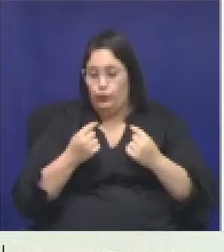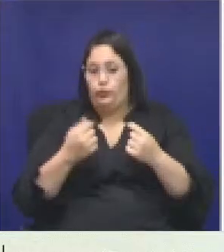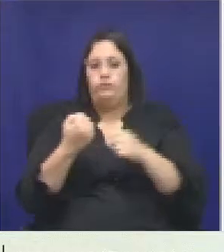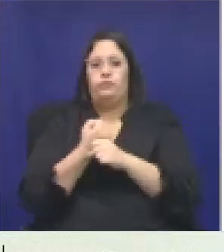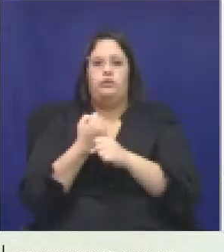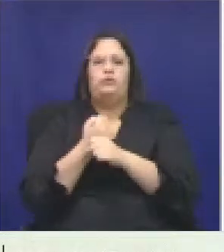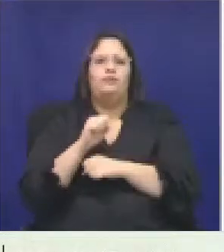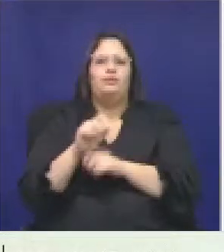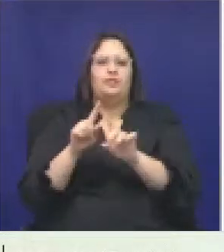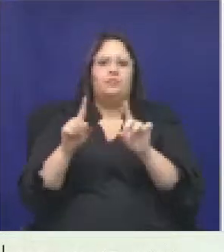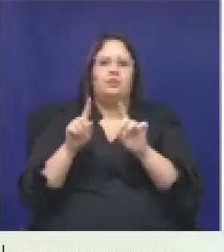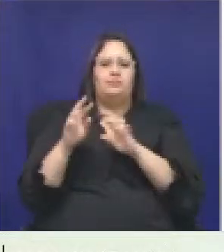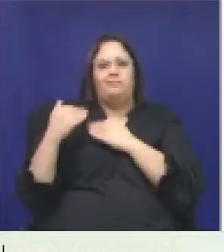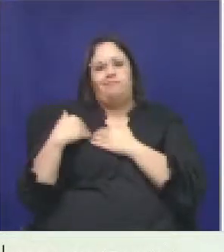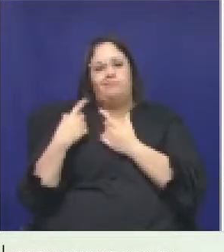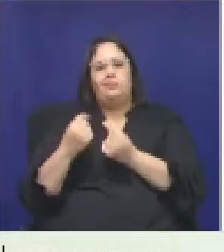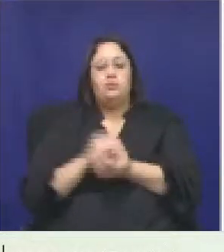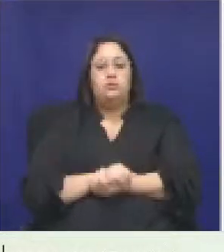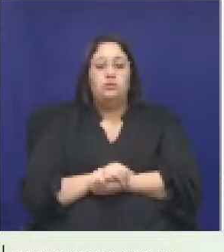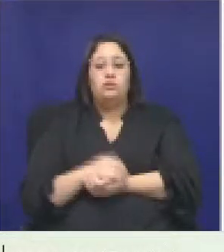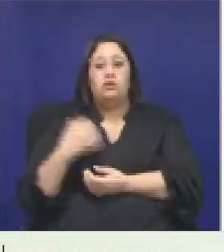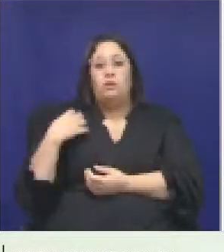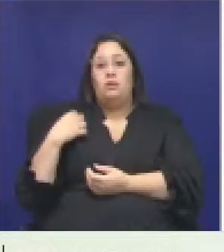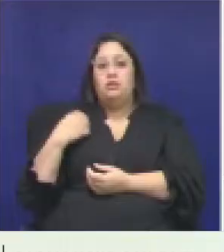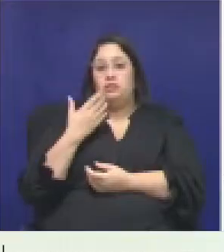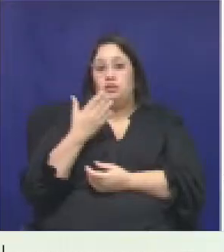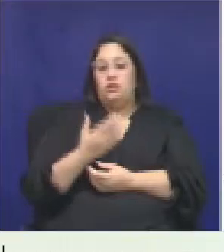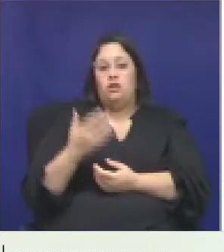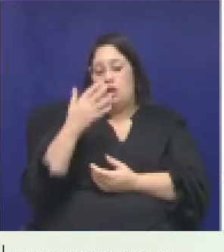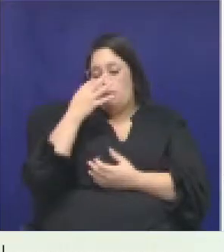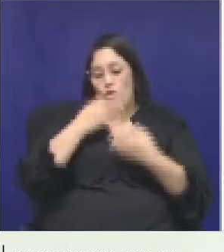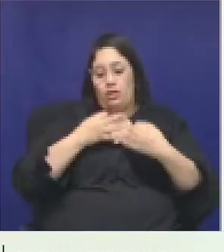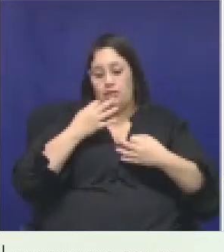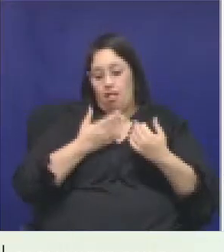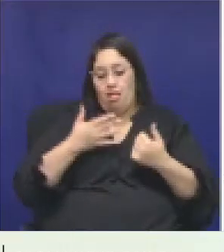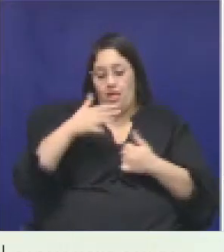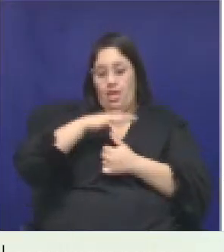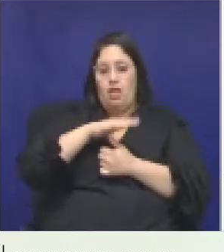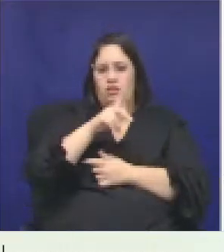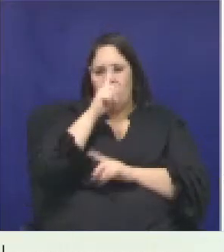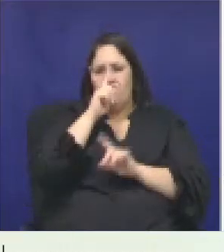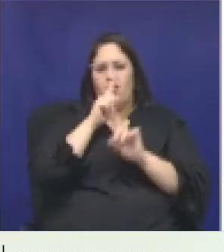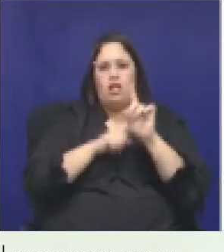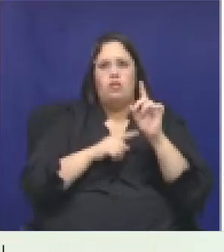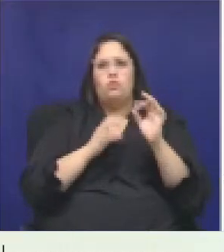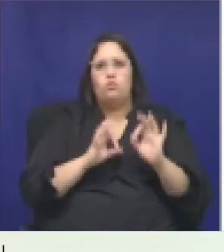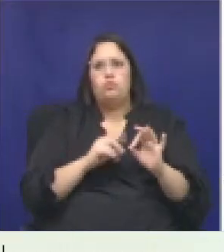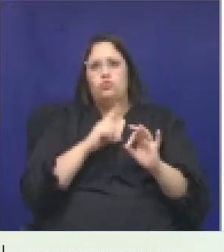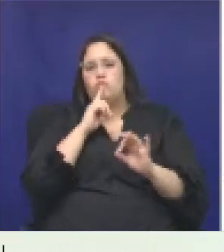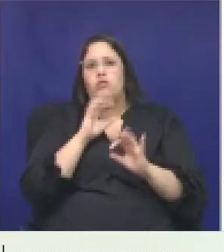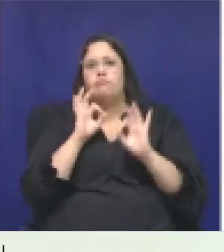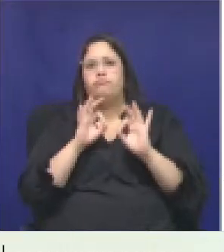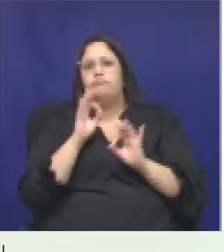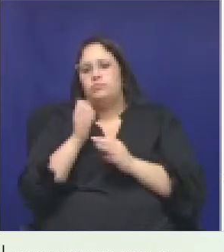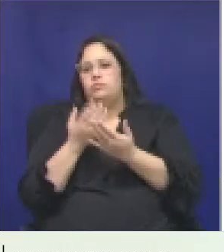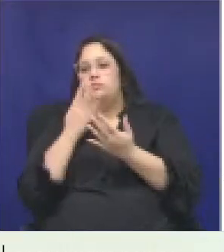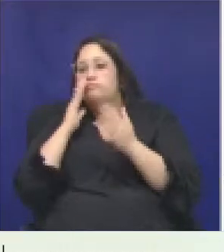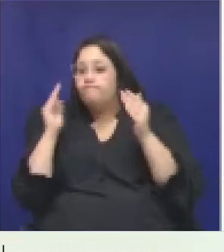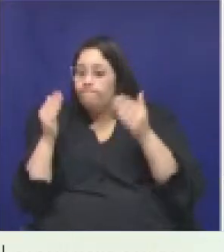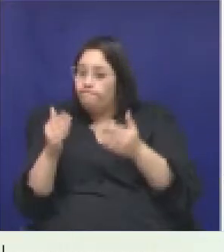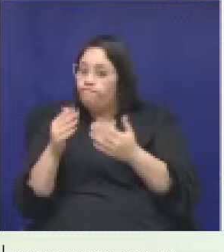department. Minister Ntshavhani, as political head, has also failed in adequately tending to Stats